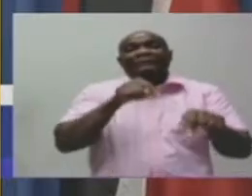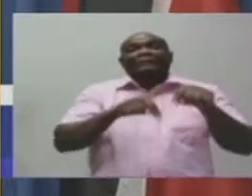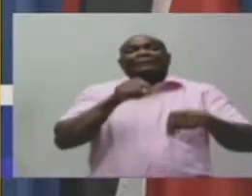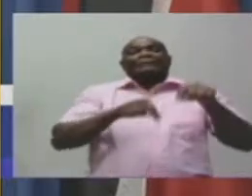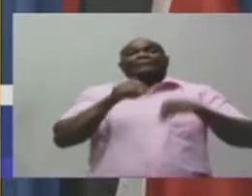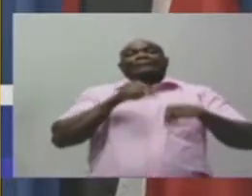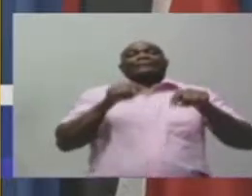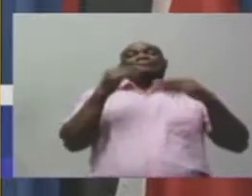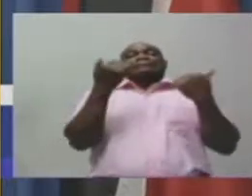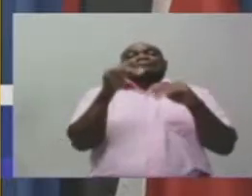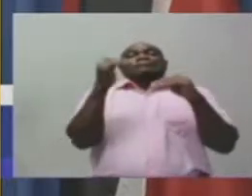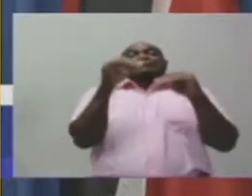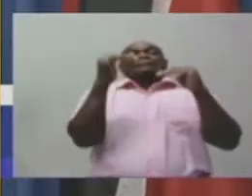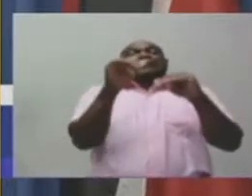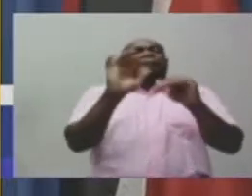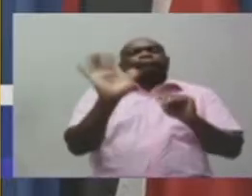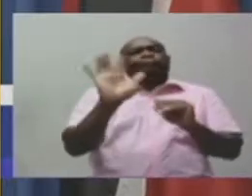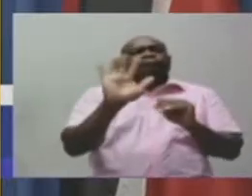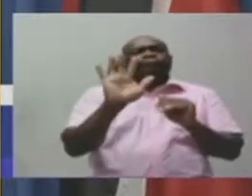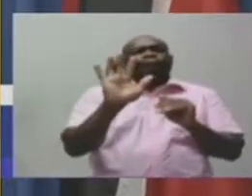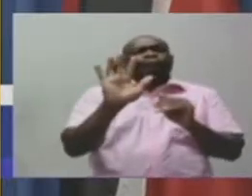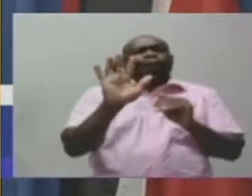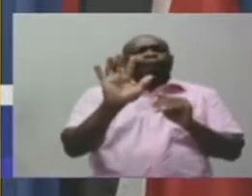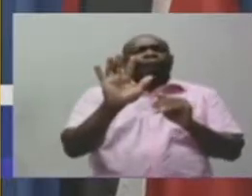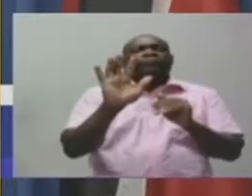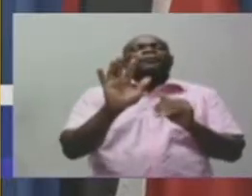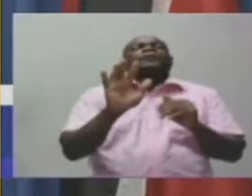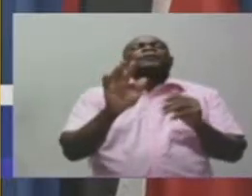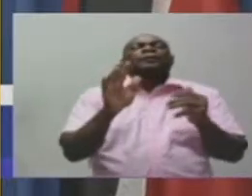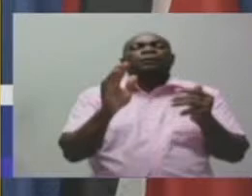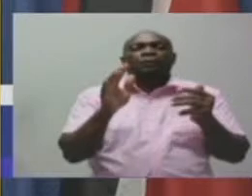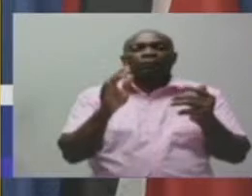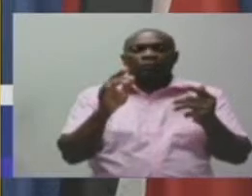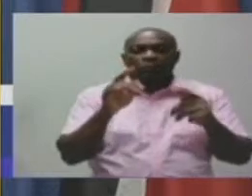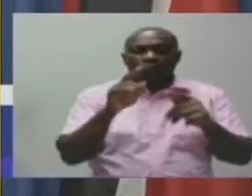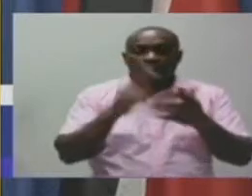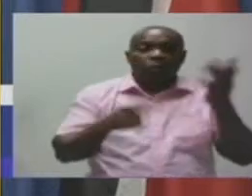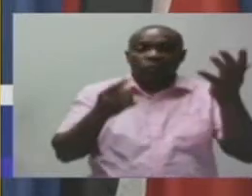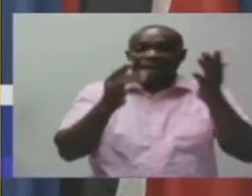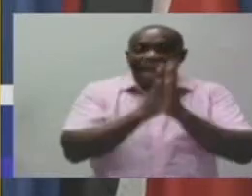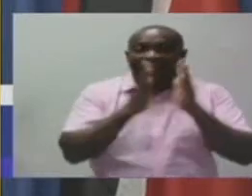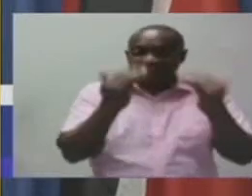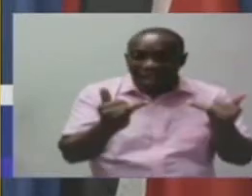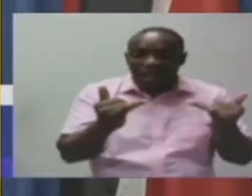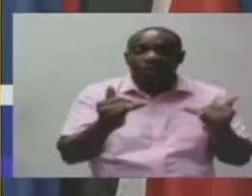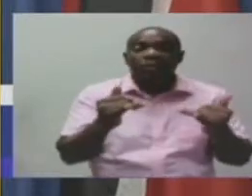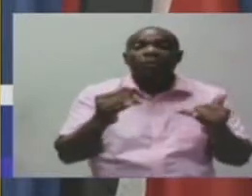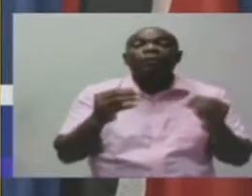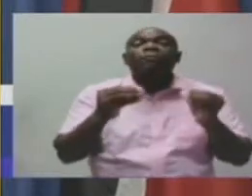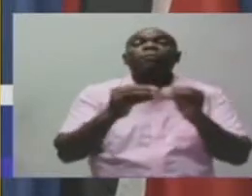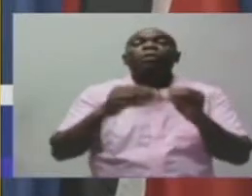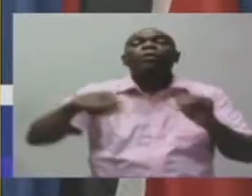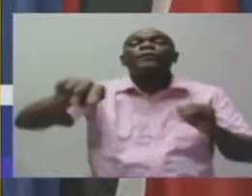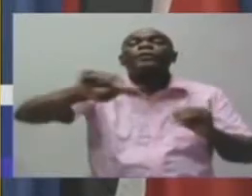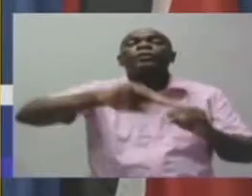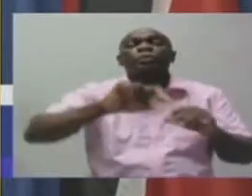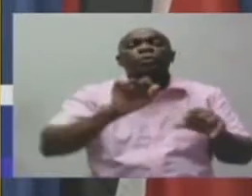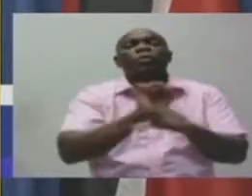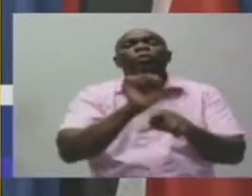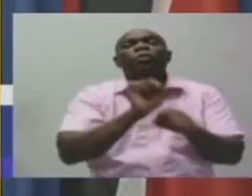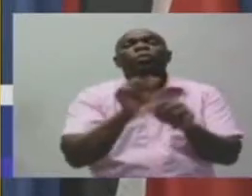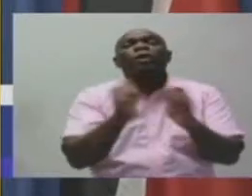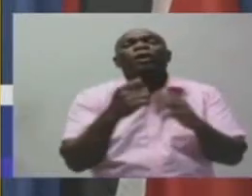resilient, more cooperative in living with the virus, fighting the virus,